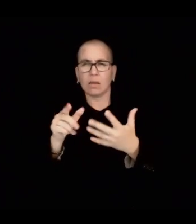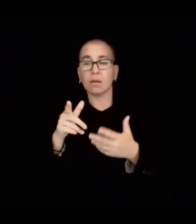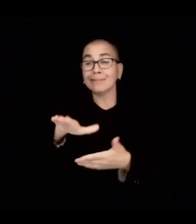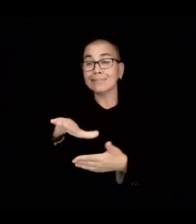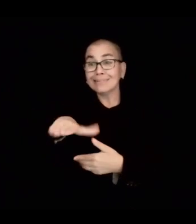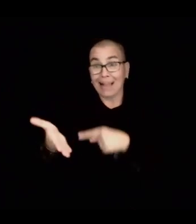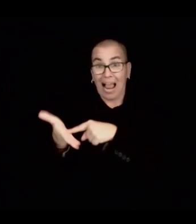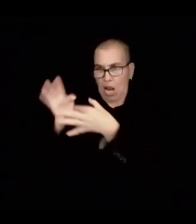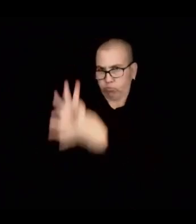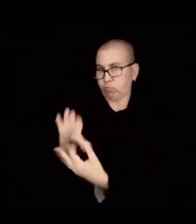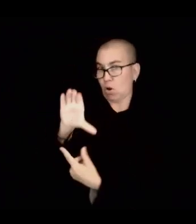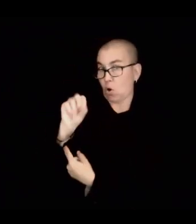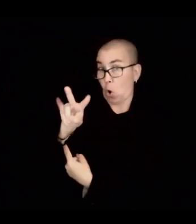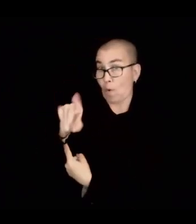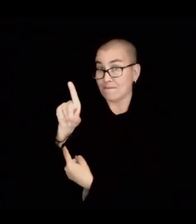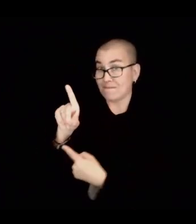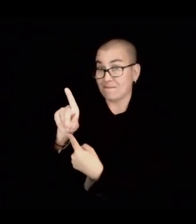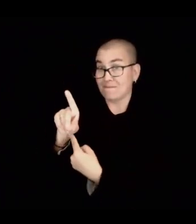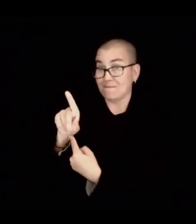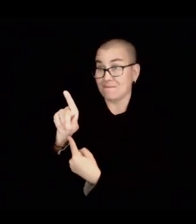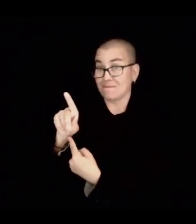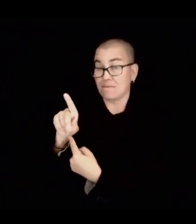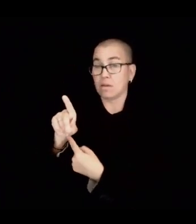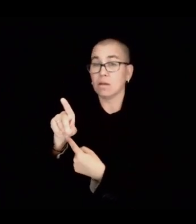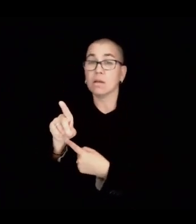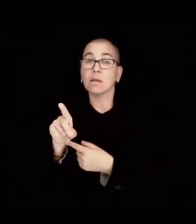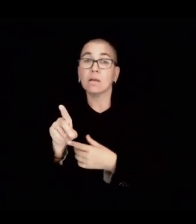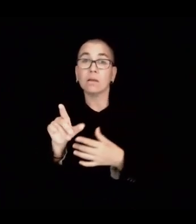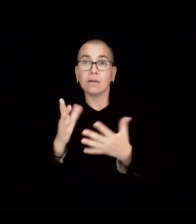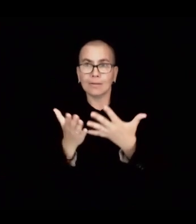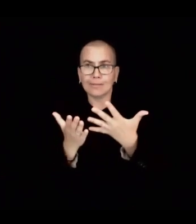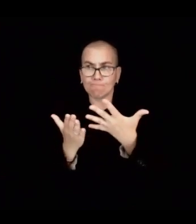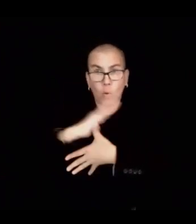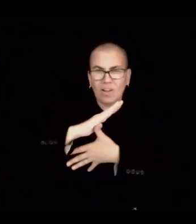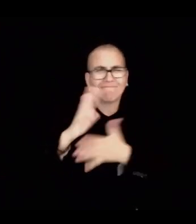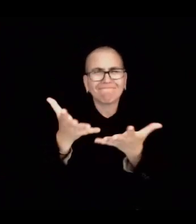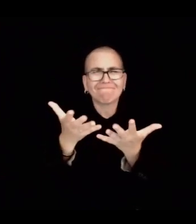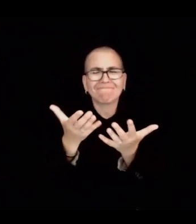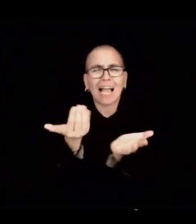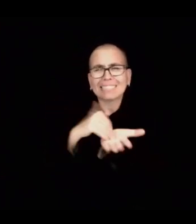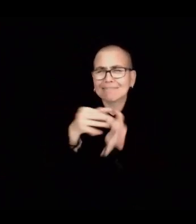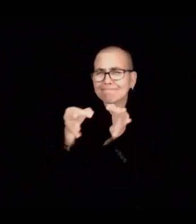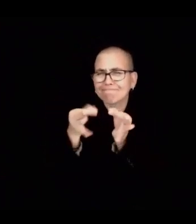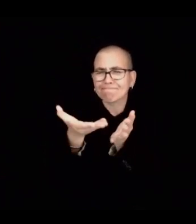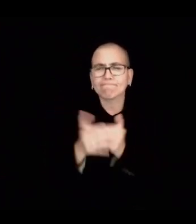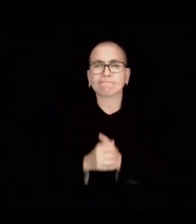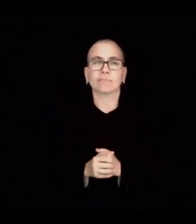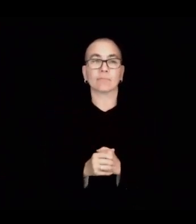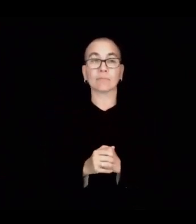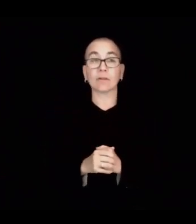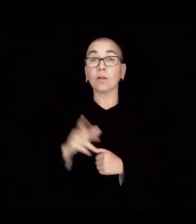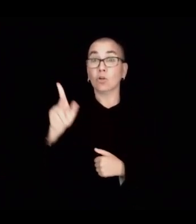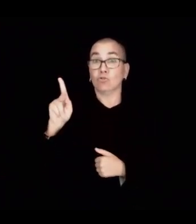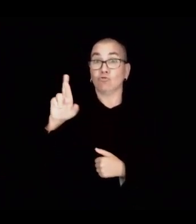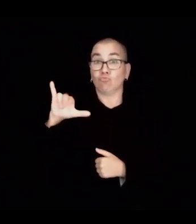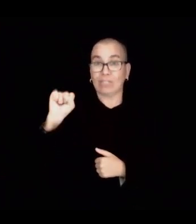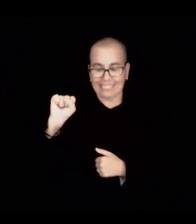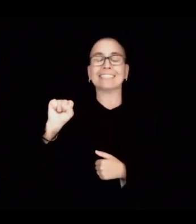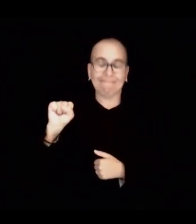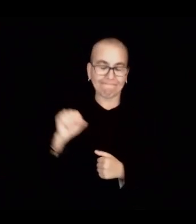Well, we are in Minnesota. We are counting anyone that was tested positive with the molecular